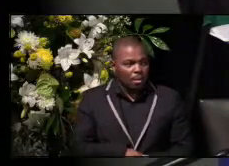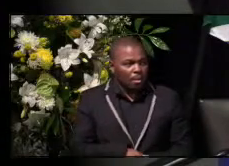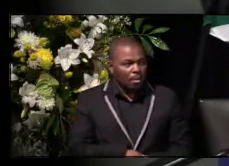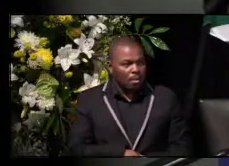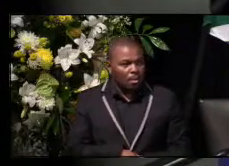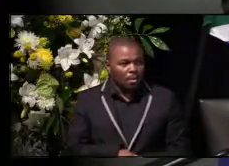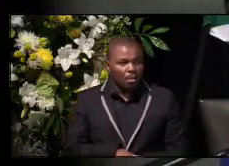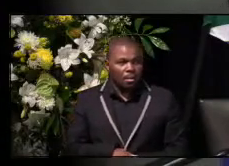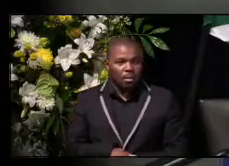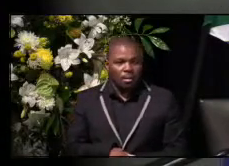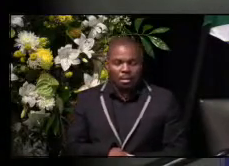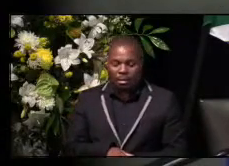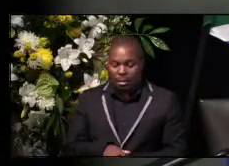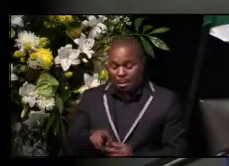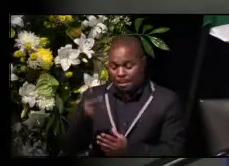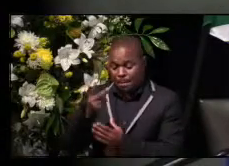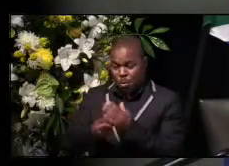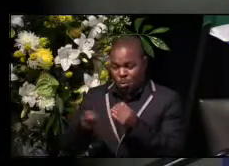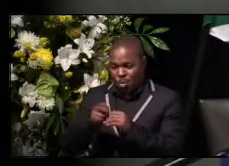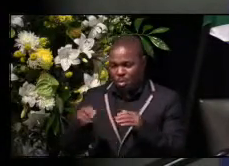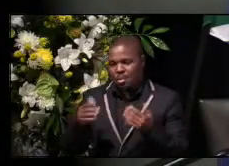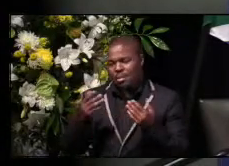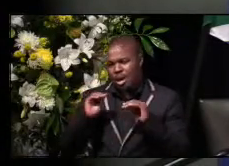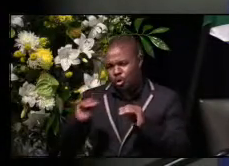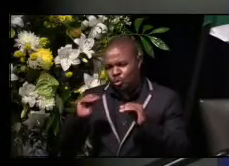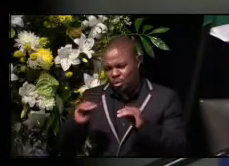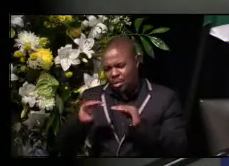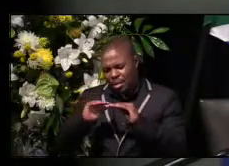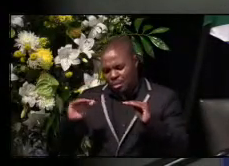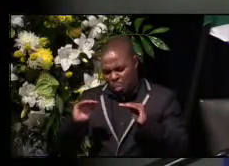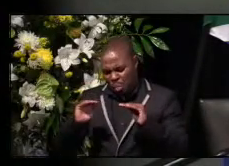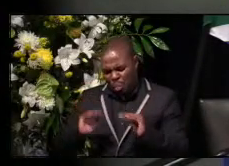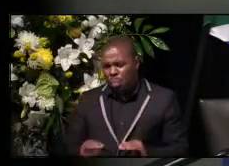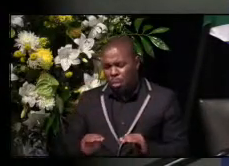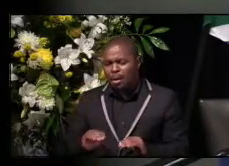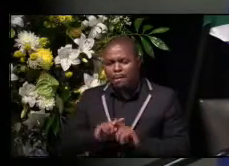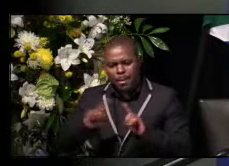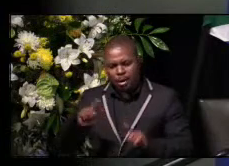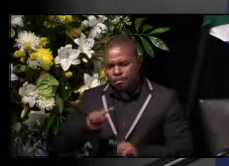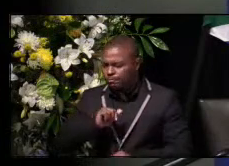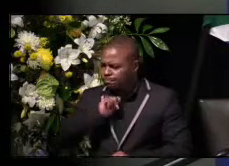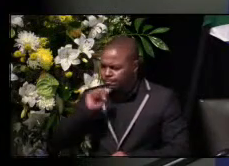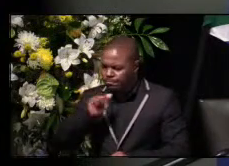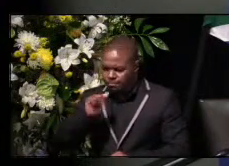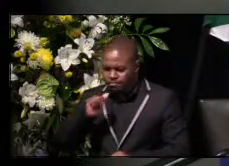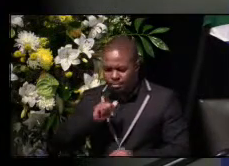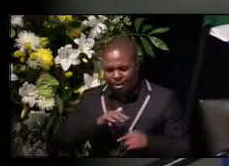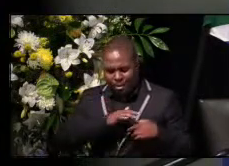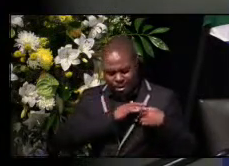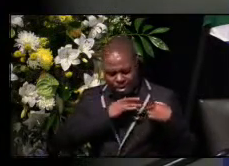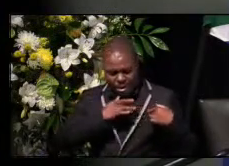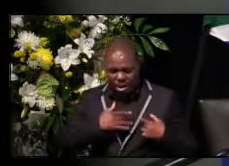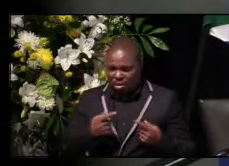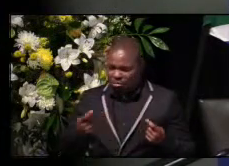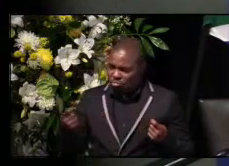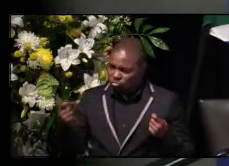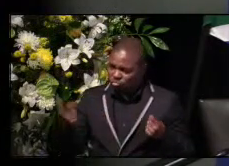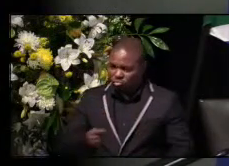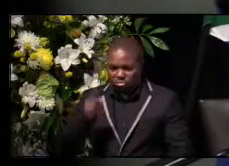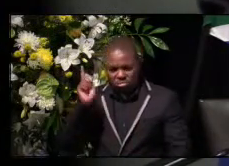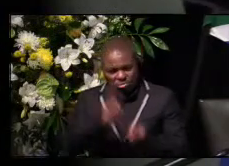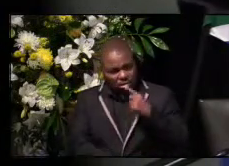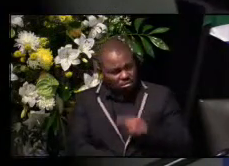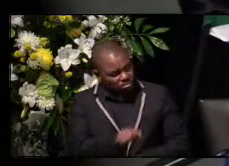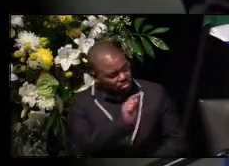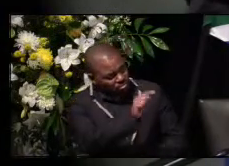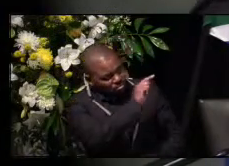a low level of Education but a heart bigger than any boy any Professor